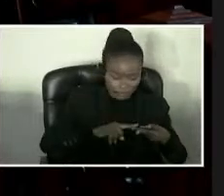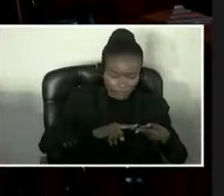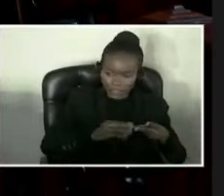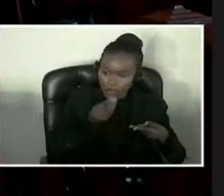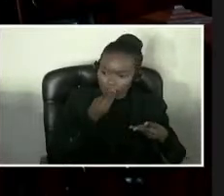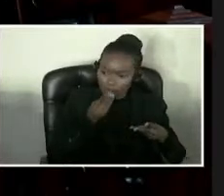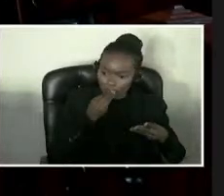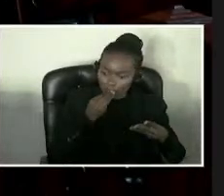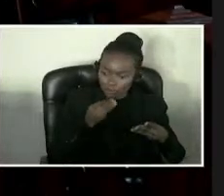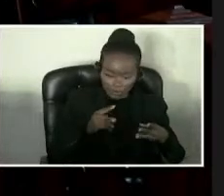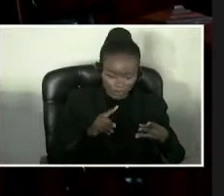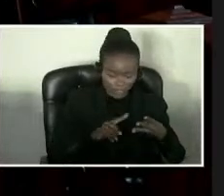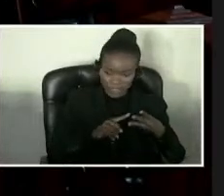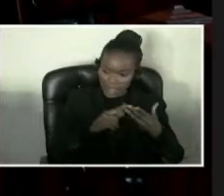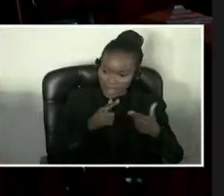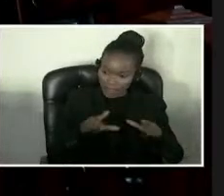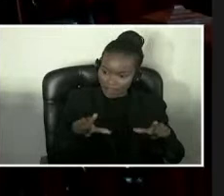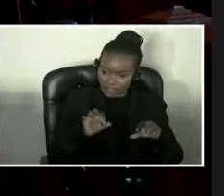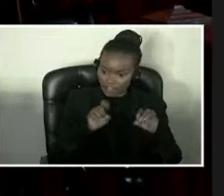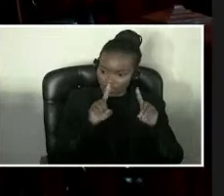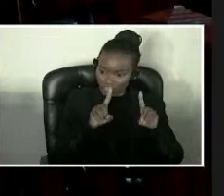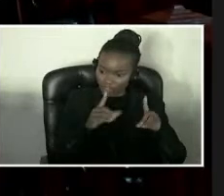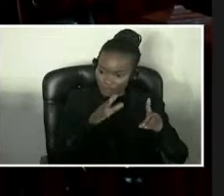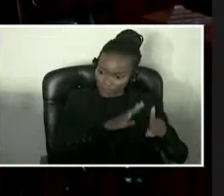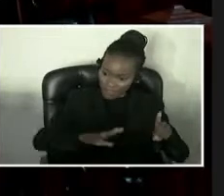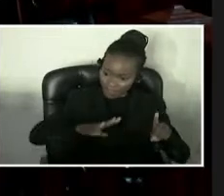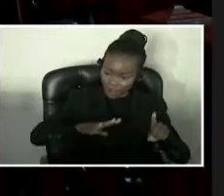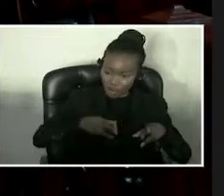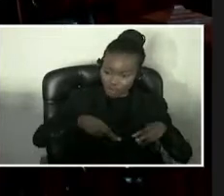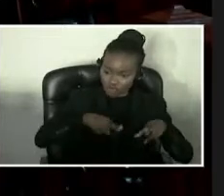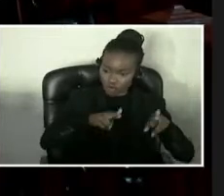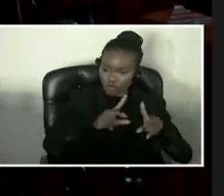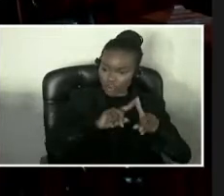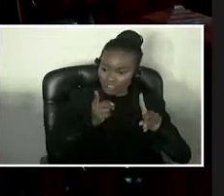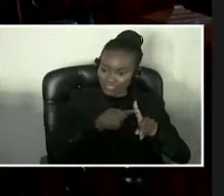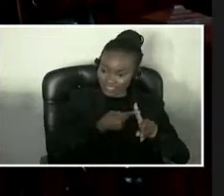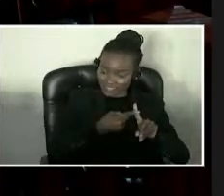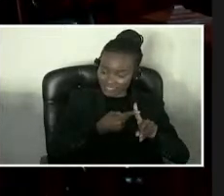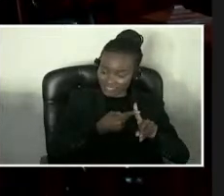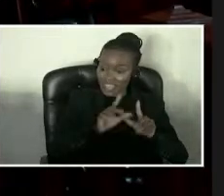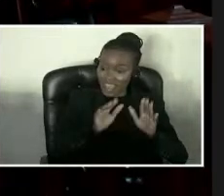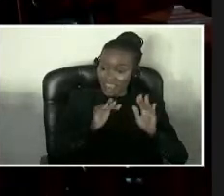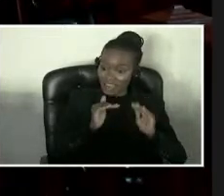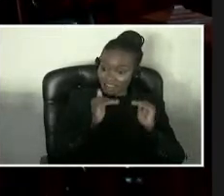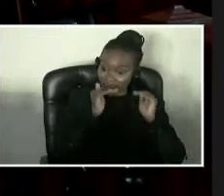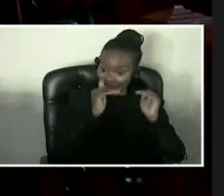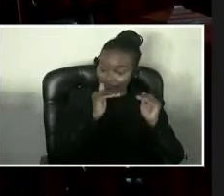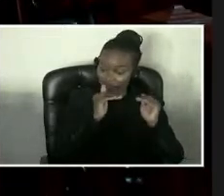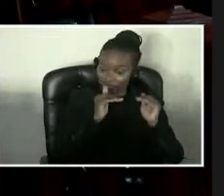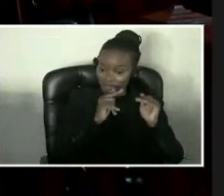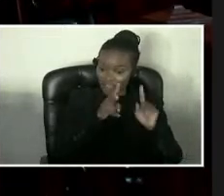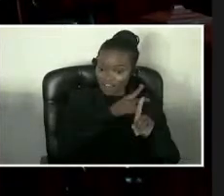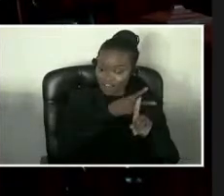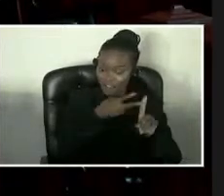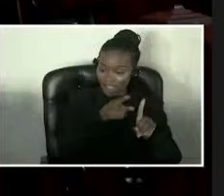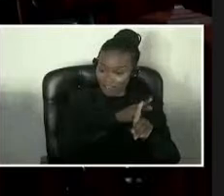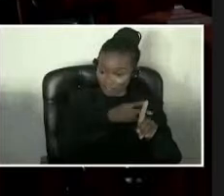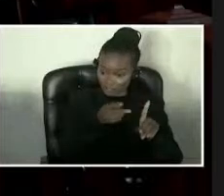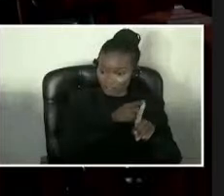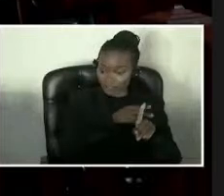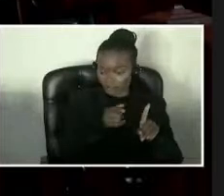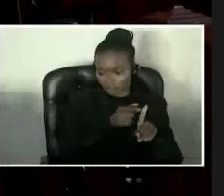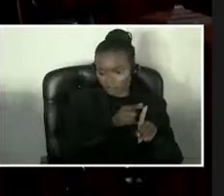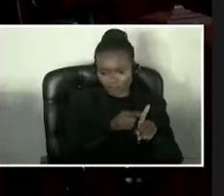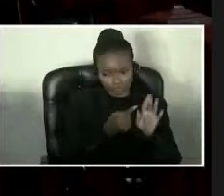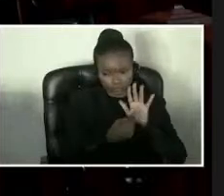sexual behaviors exercise road accident and level of violence at least the embassy today went overboard just